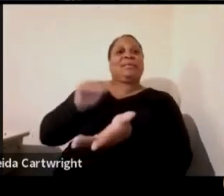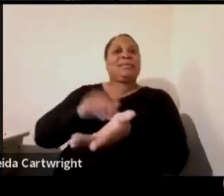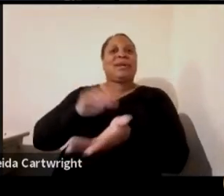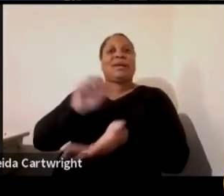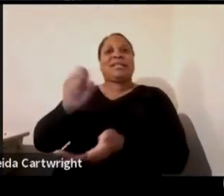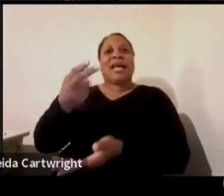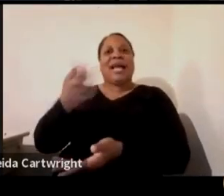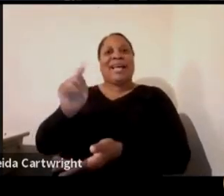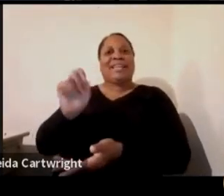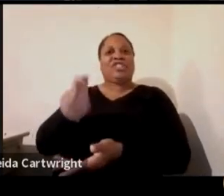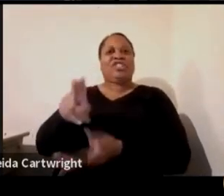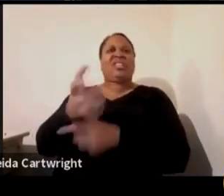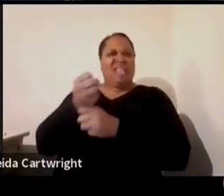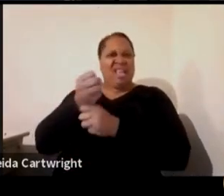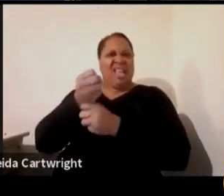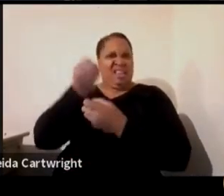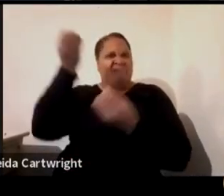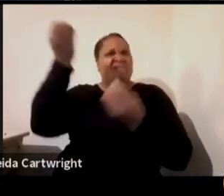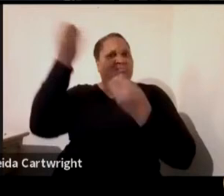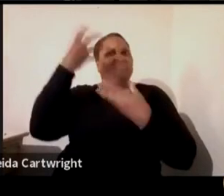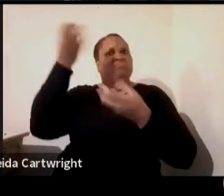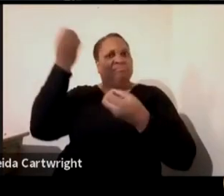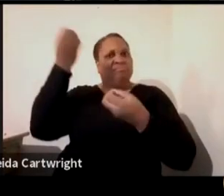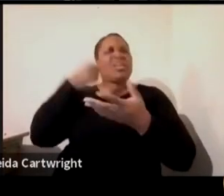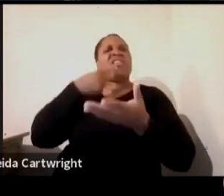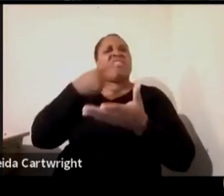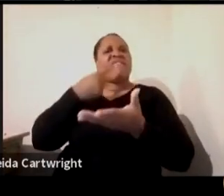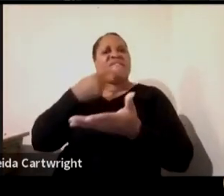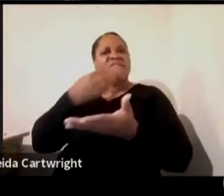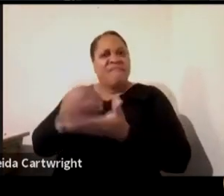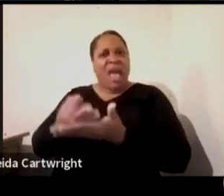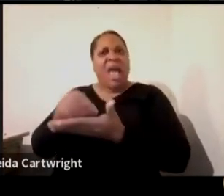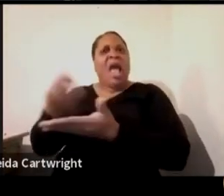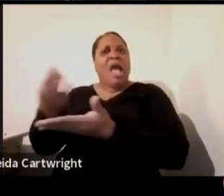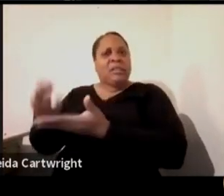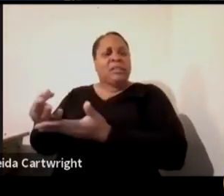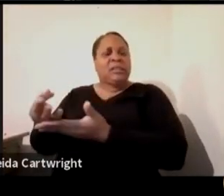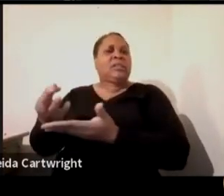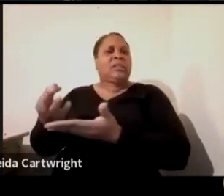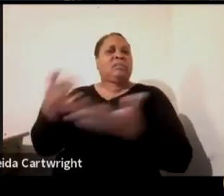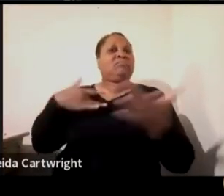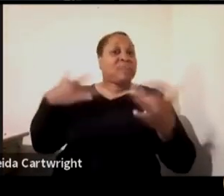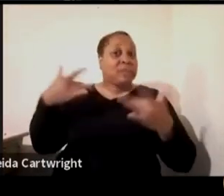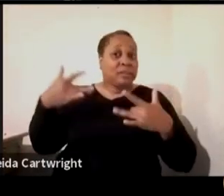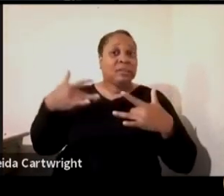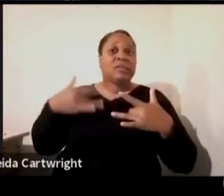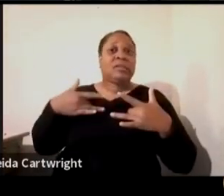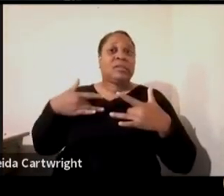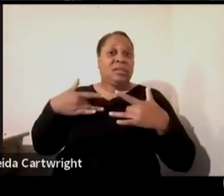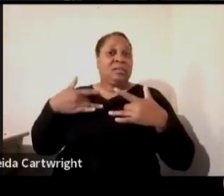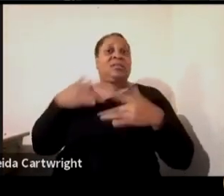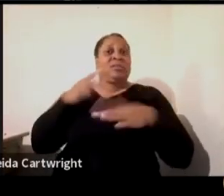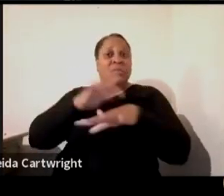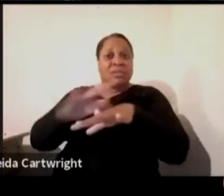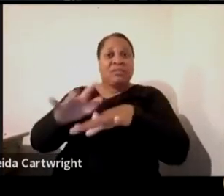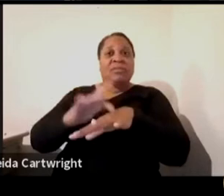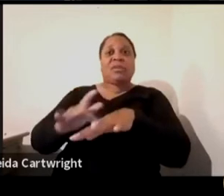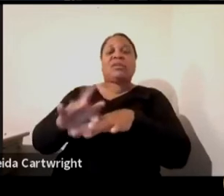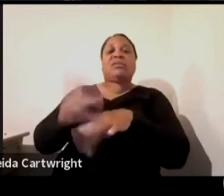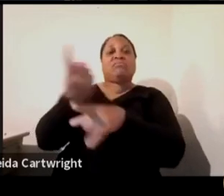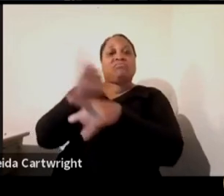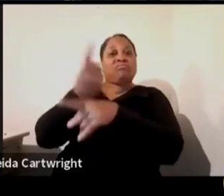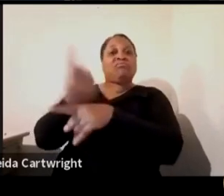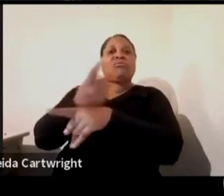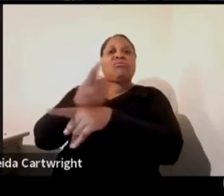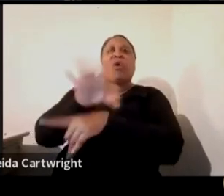get the information, get the facts, and consider the information that is available. Use appropriate